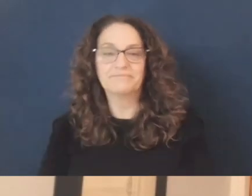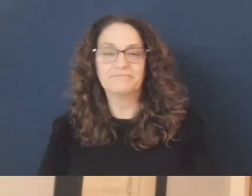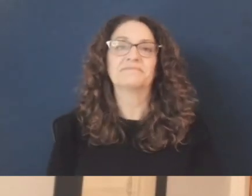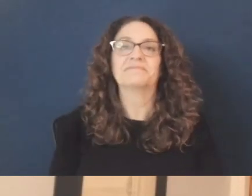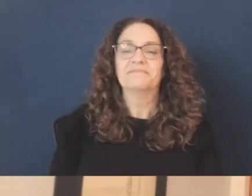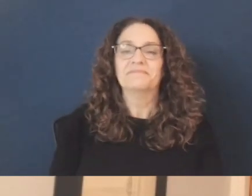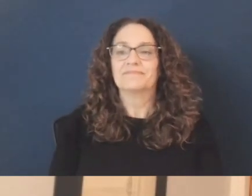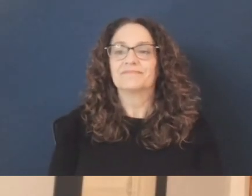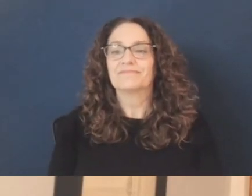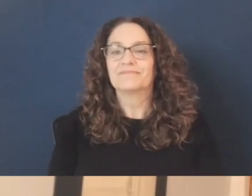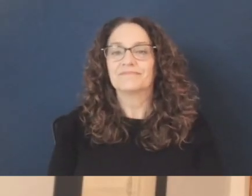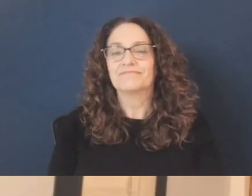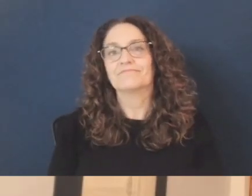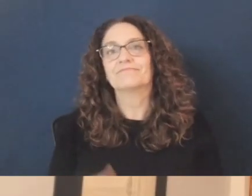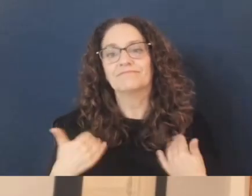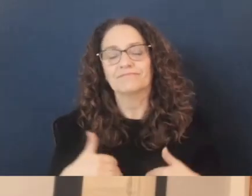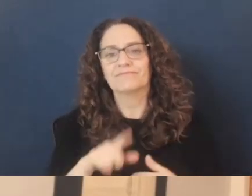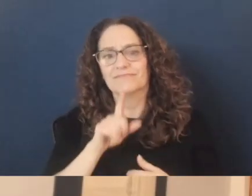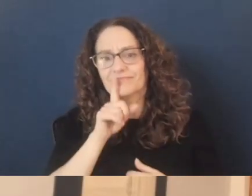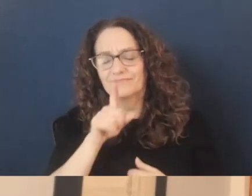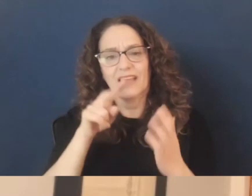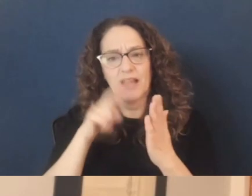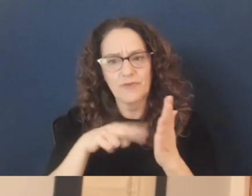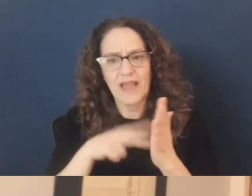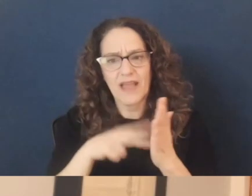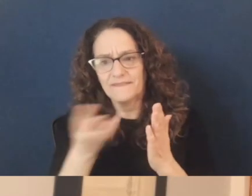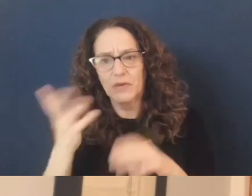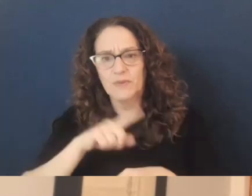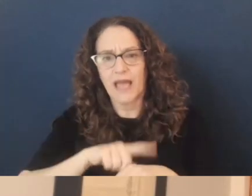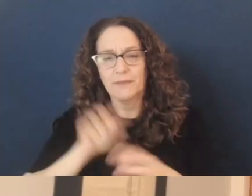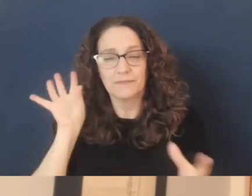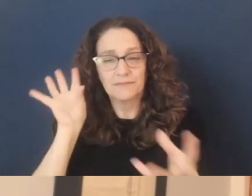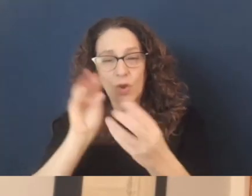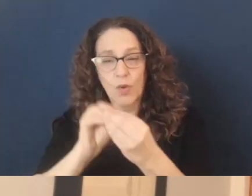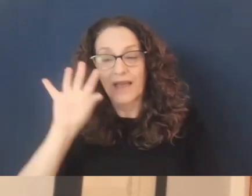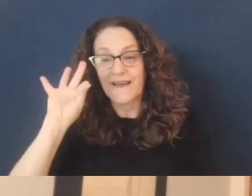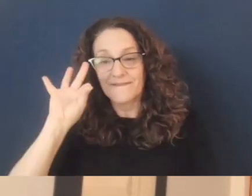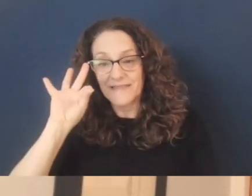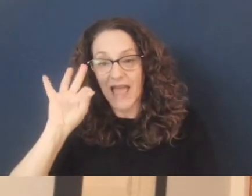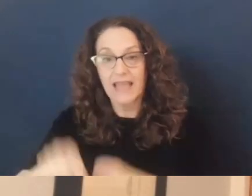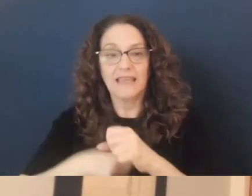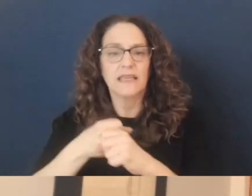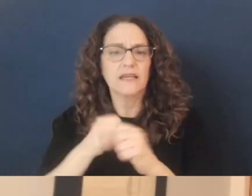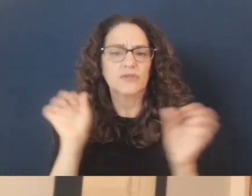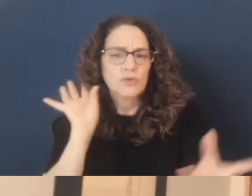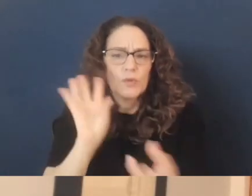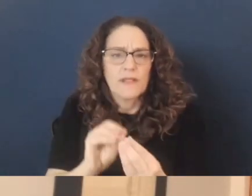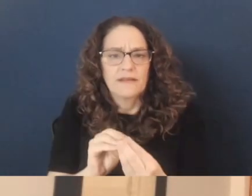I think the thing that I really had to reread a couple of times is that you've spent a total of 9 years cumulatively on